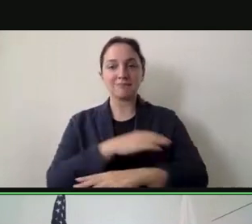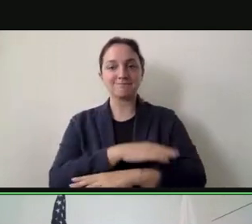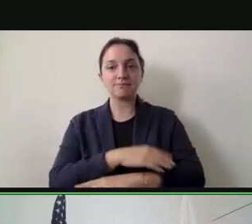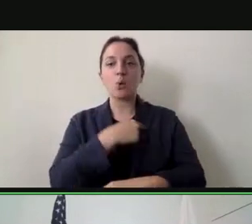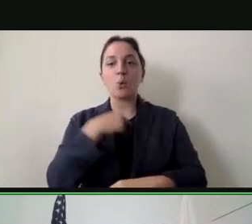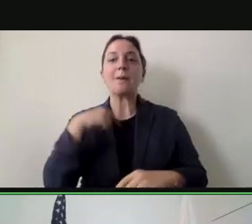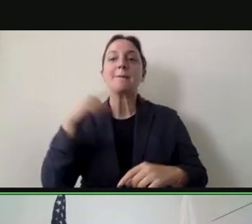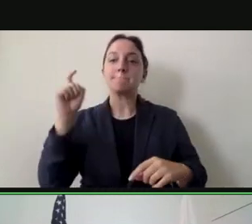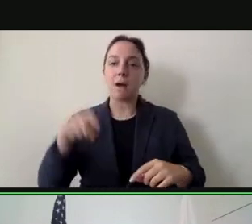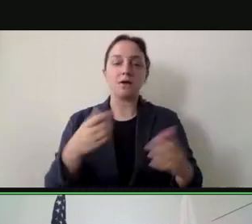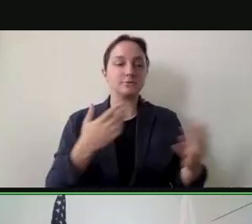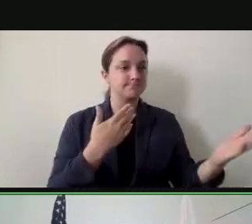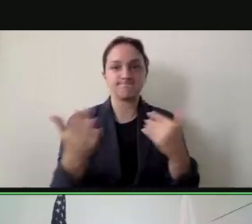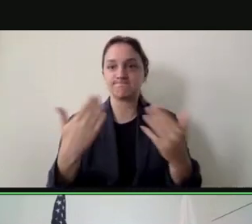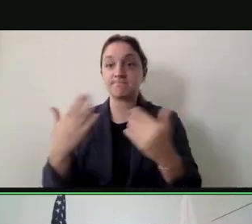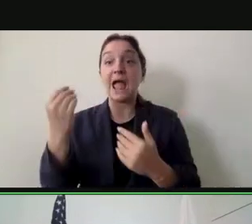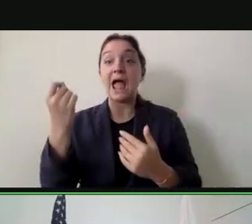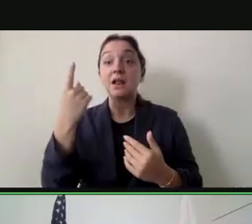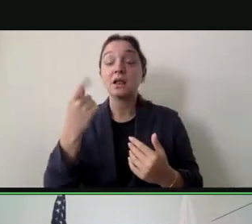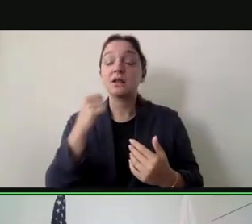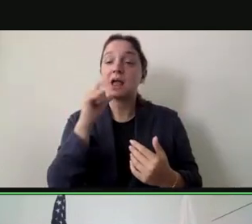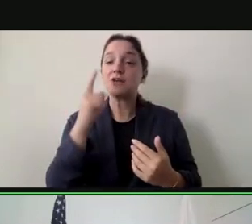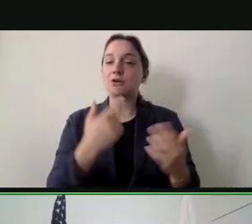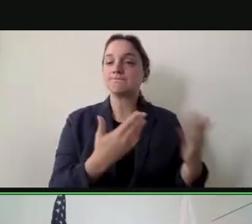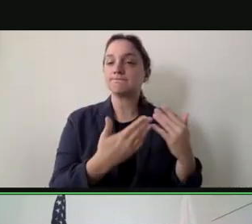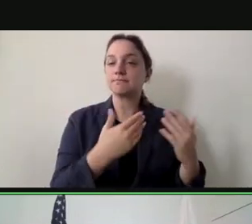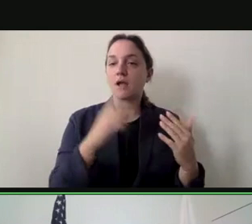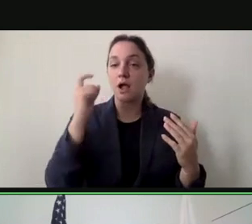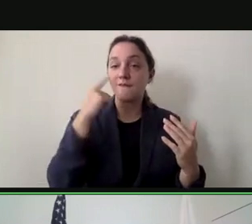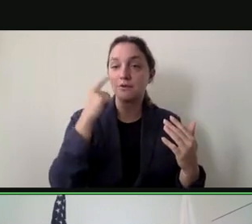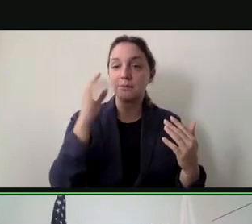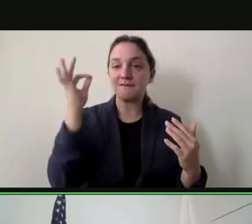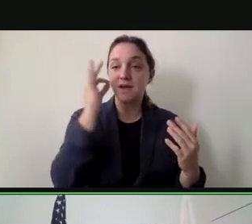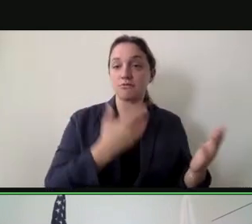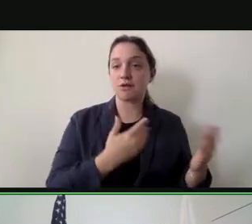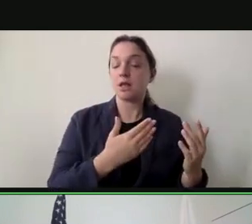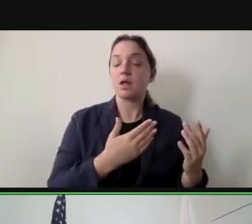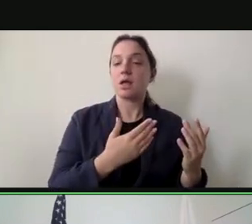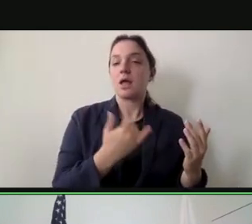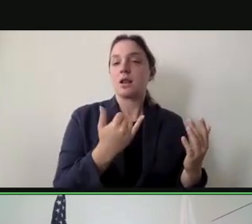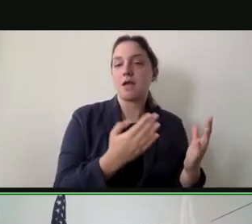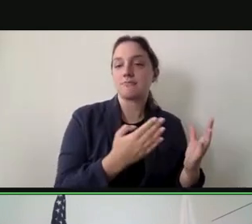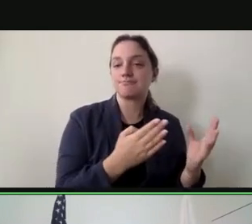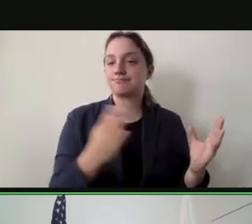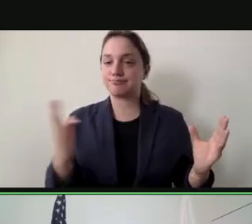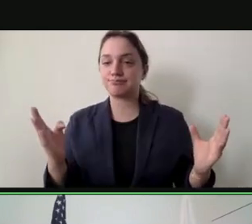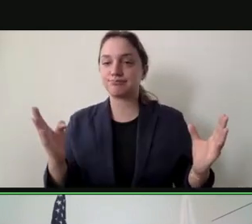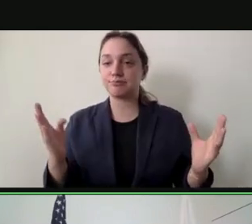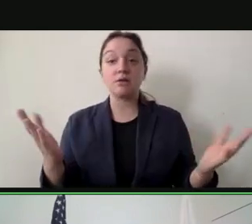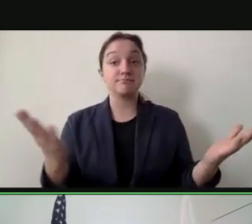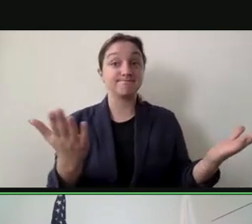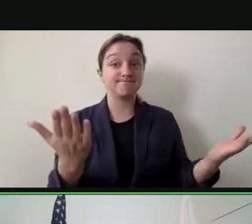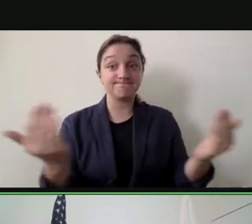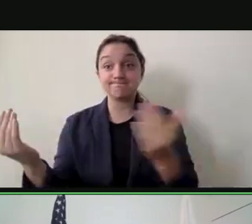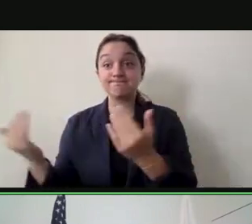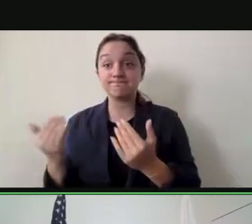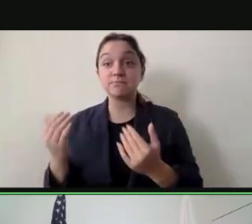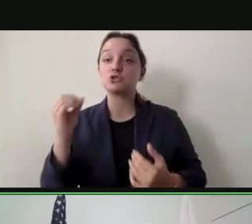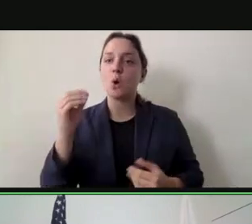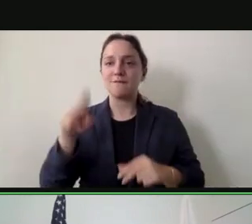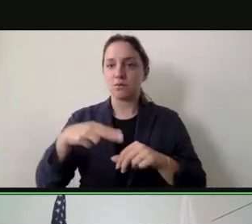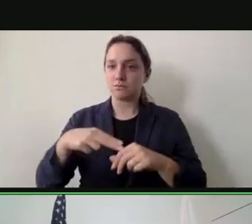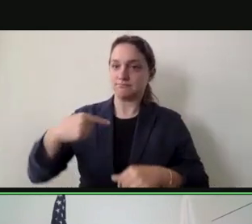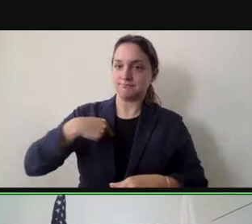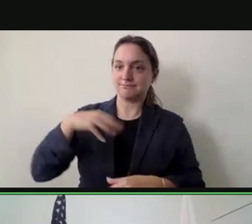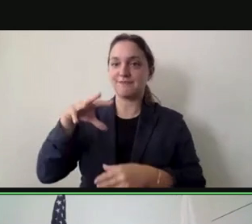community that we're working with than in the past. So it's not only the chief sustainability officers like myself and